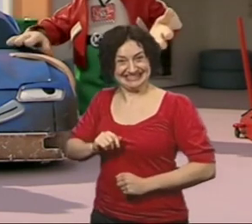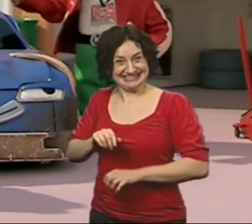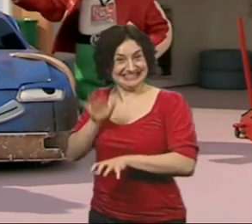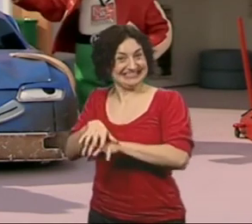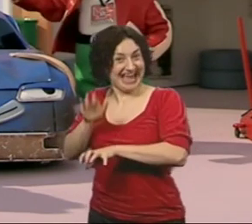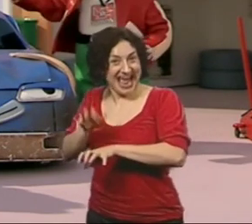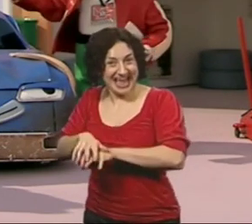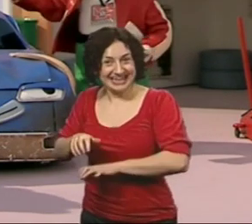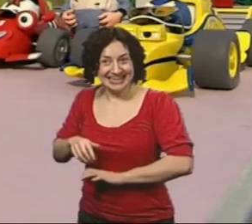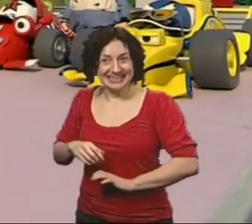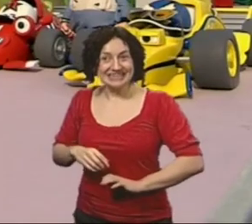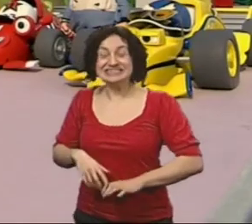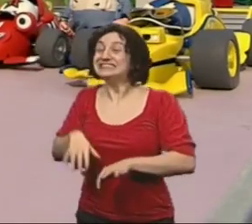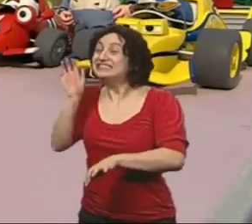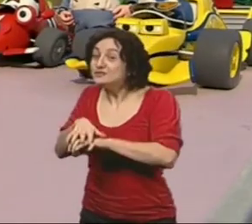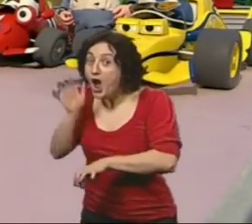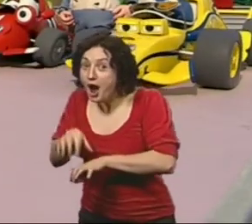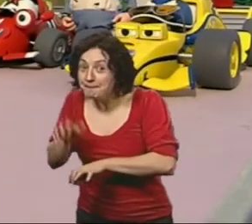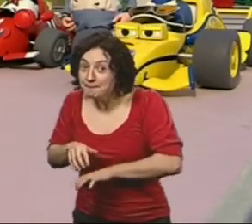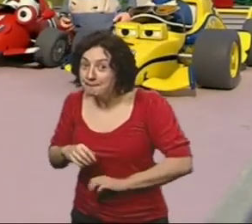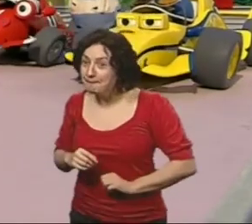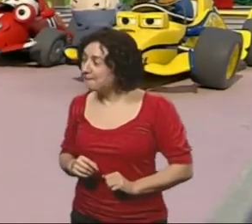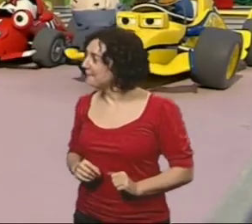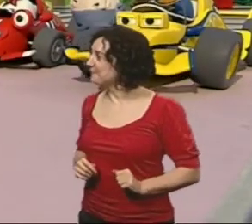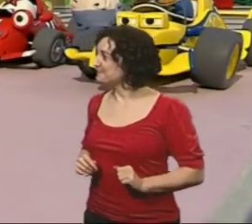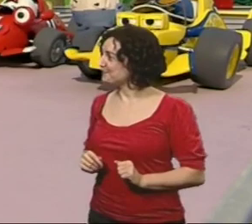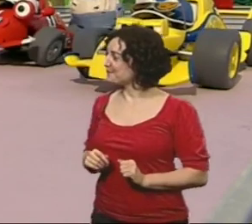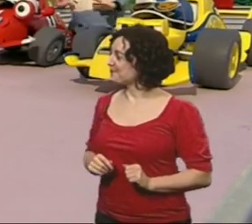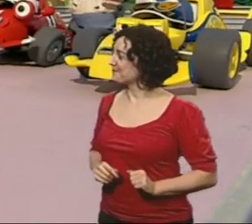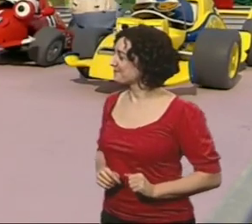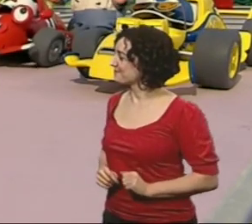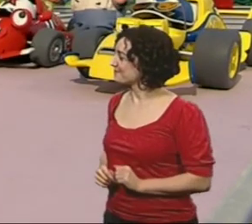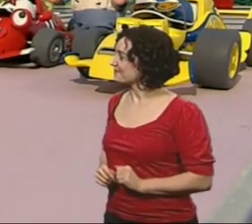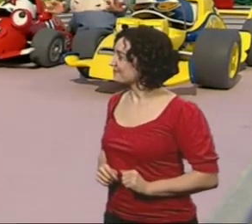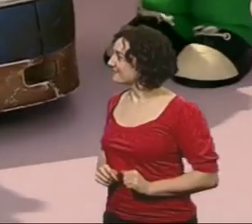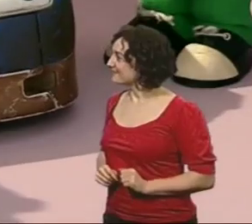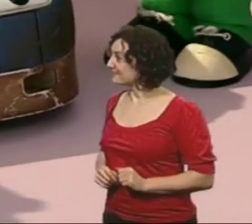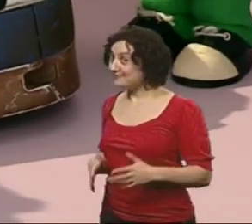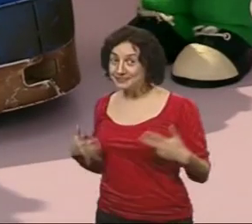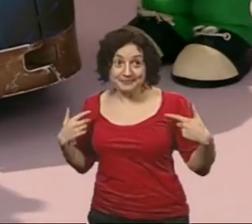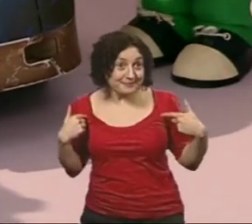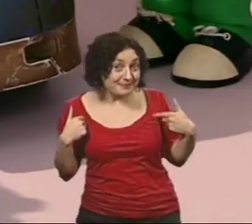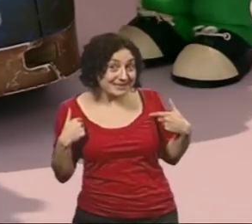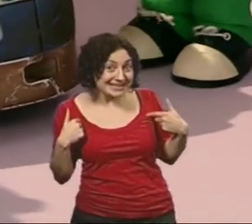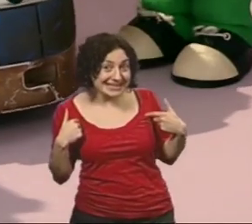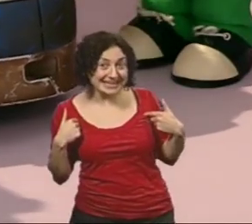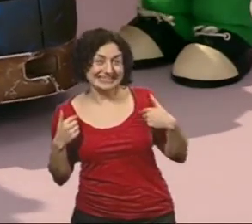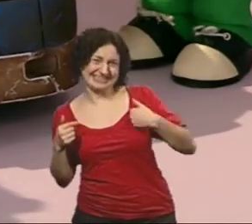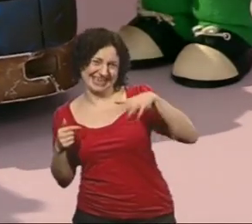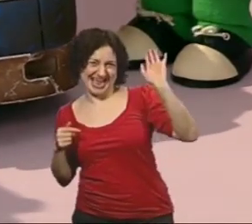marvelous Tintac. Tintop! Hooray! What, me really? Oh, get out of